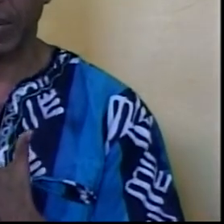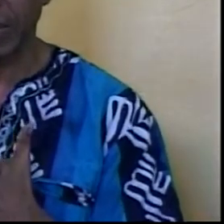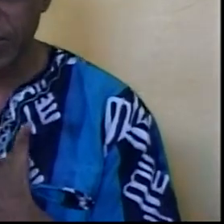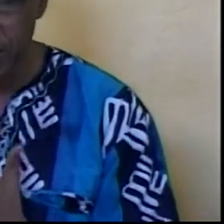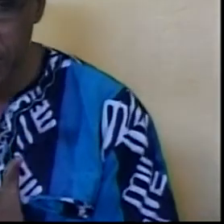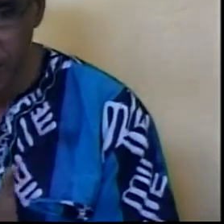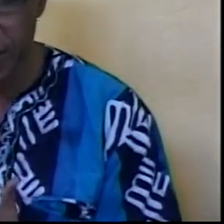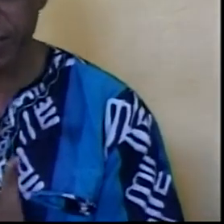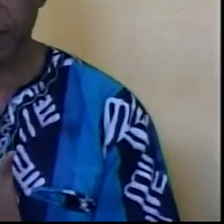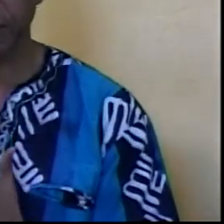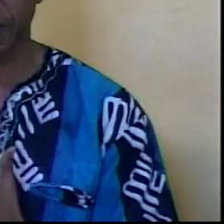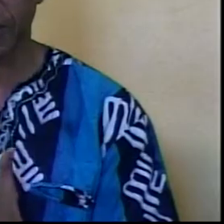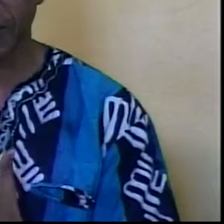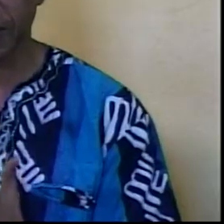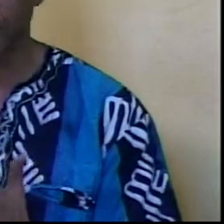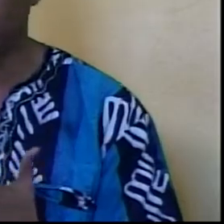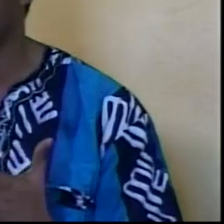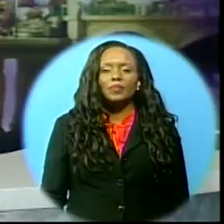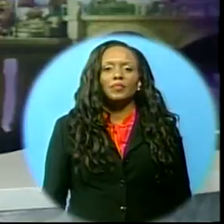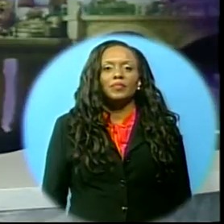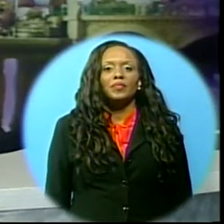our religious system.